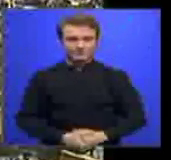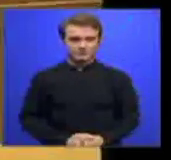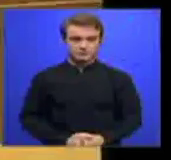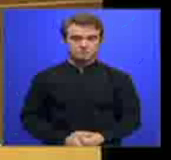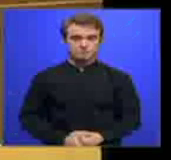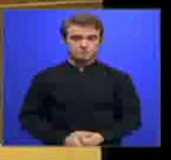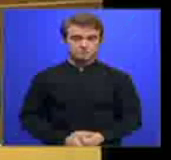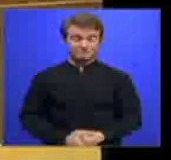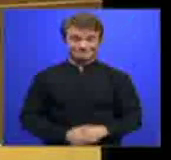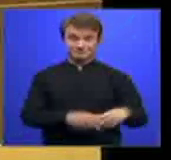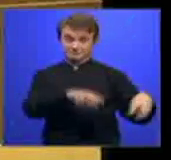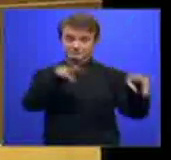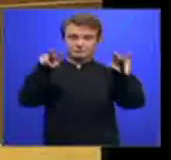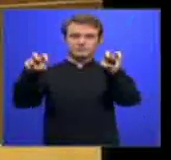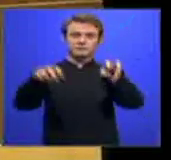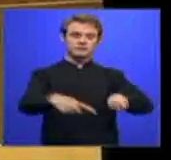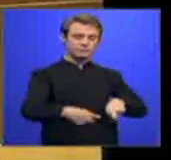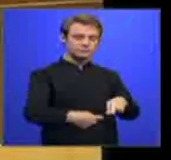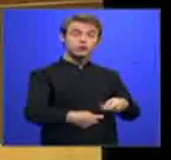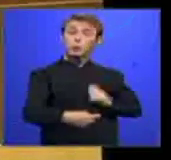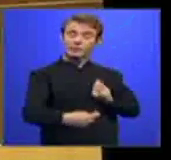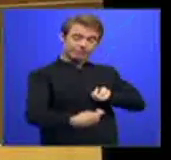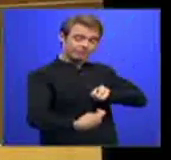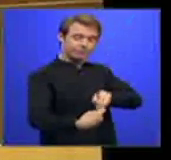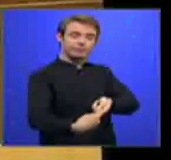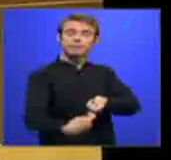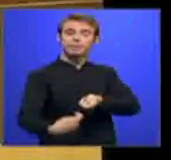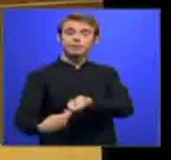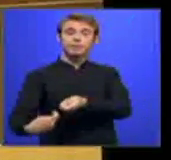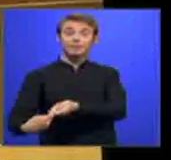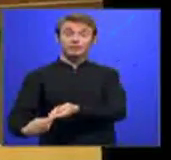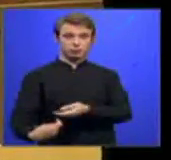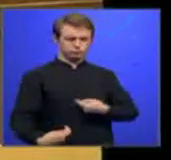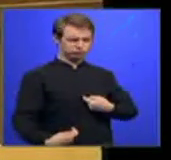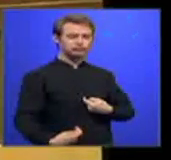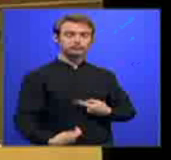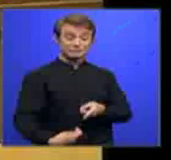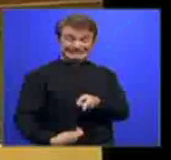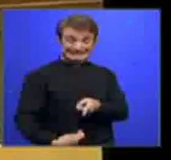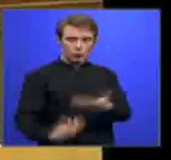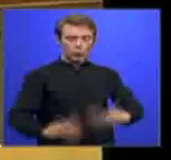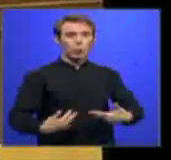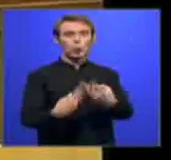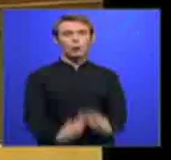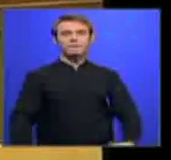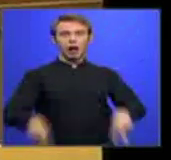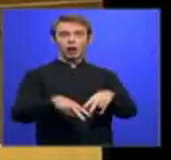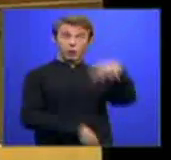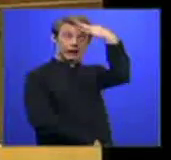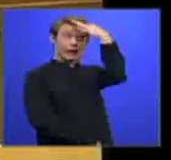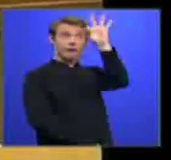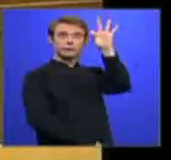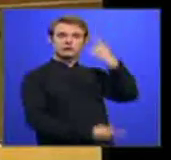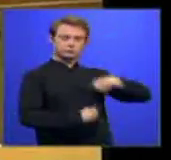The incentives will add to what government is already doing to empower the